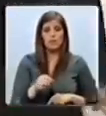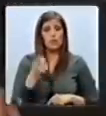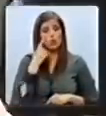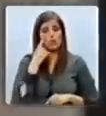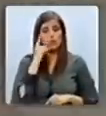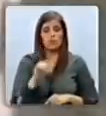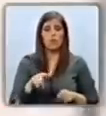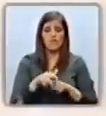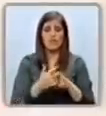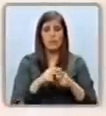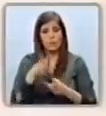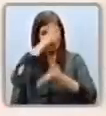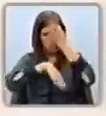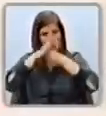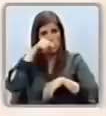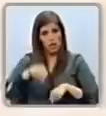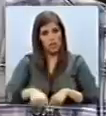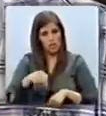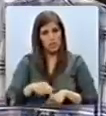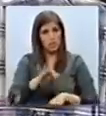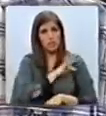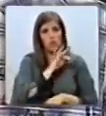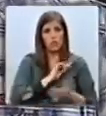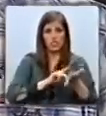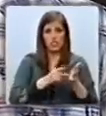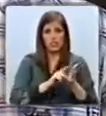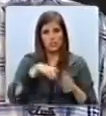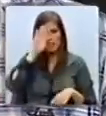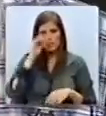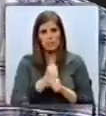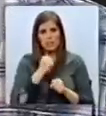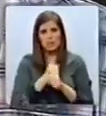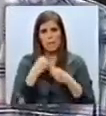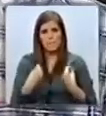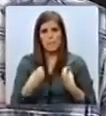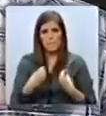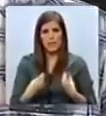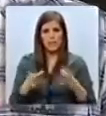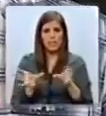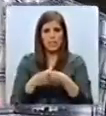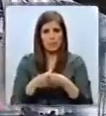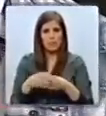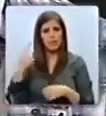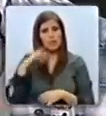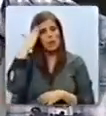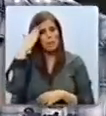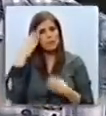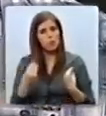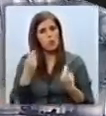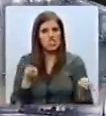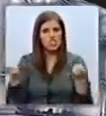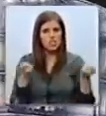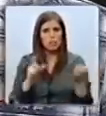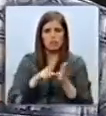e ferramentas que aprendemos aqui na Faculdade de Engenharia. Saber trabalhar bem em equipa, ter uma boa capacidade de gerir determinados